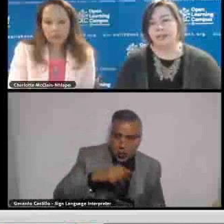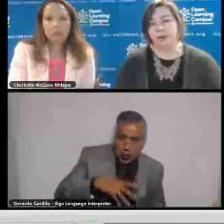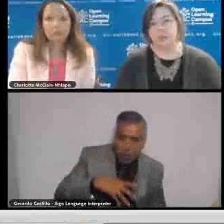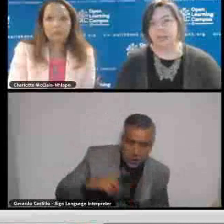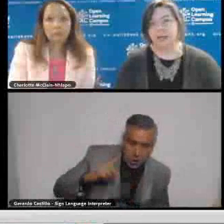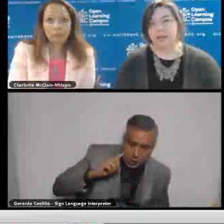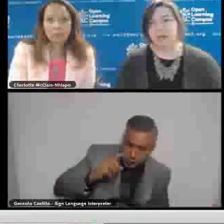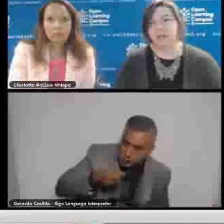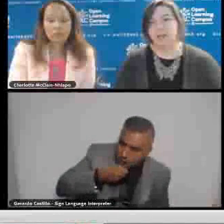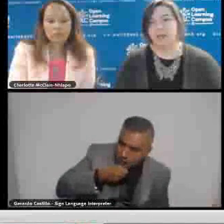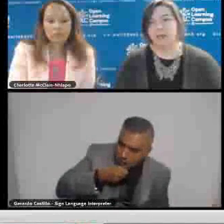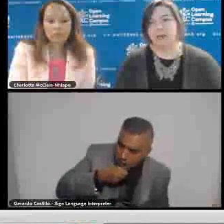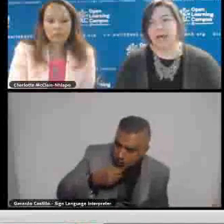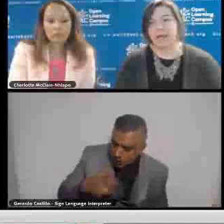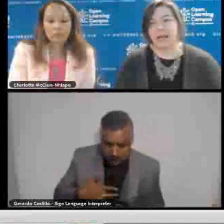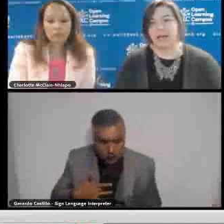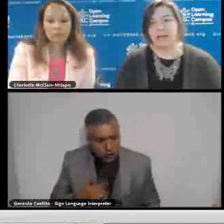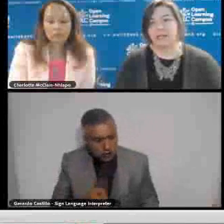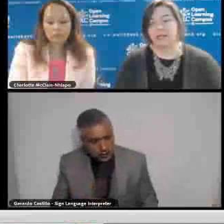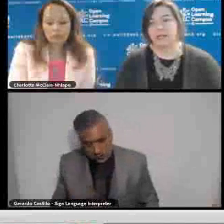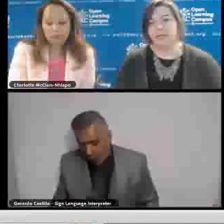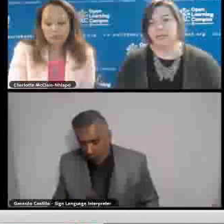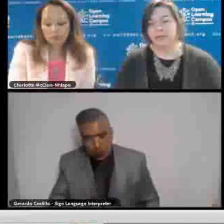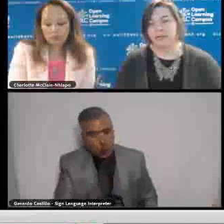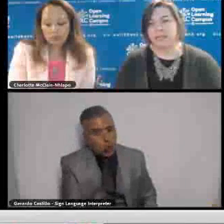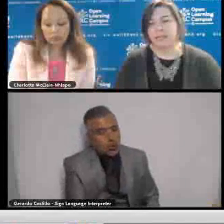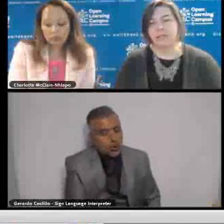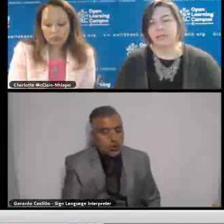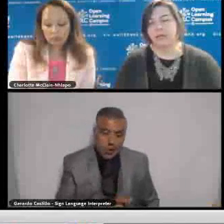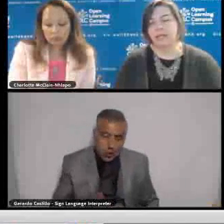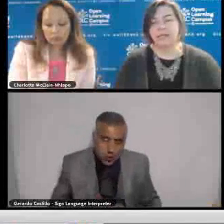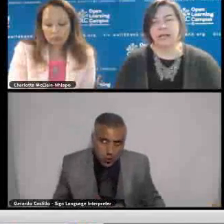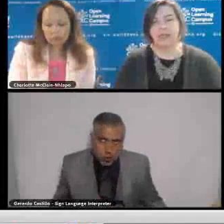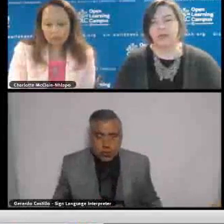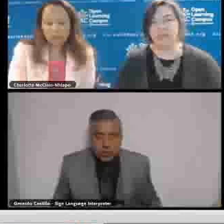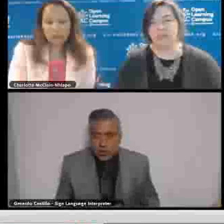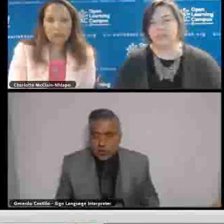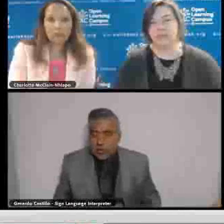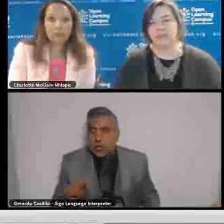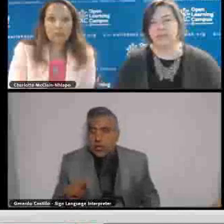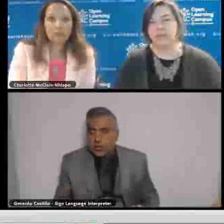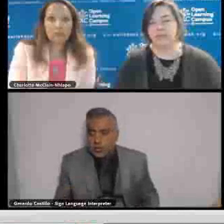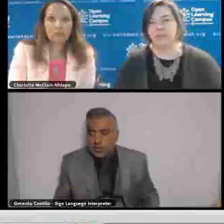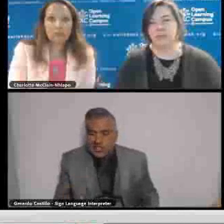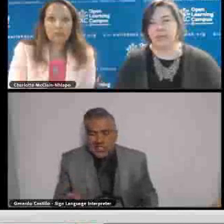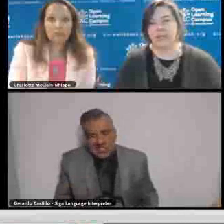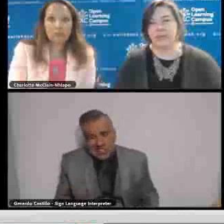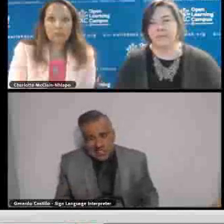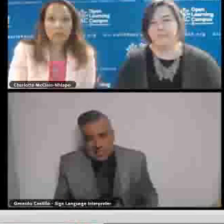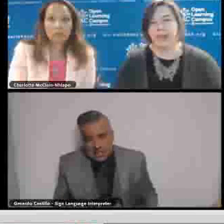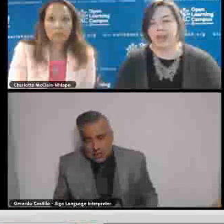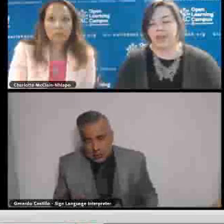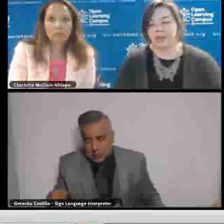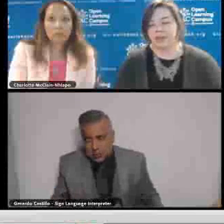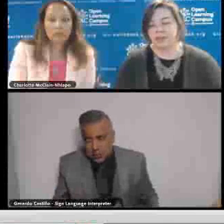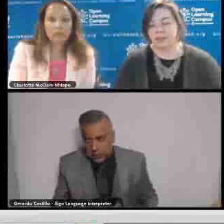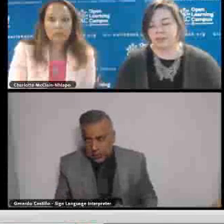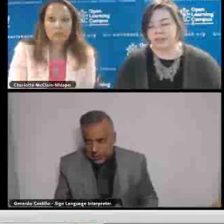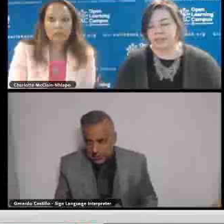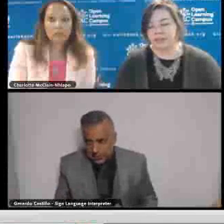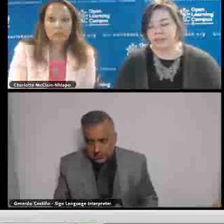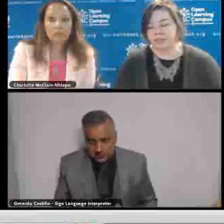there. So that had a huge difference, and these were things that cost little to no money. And so when